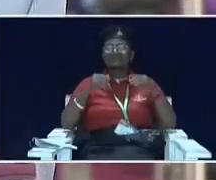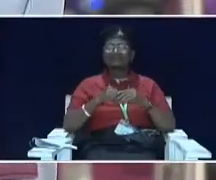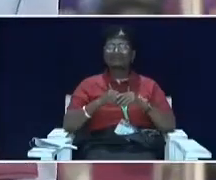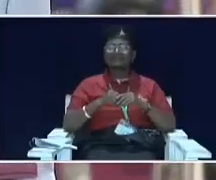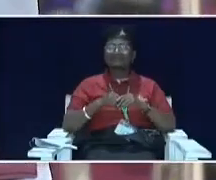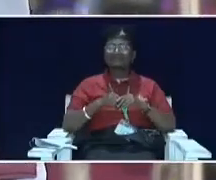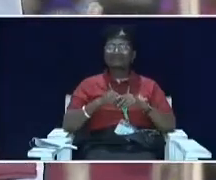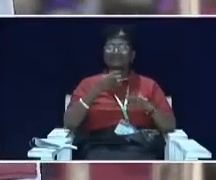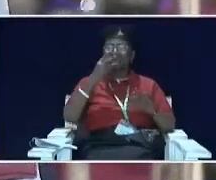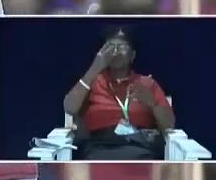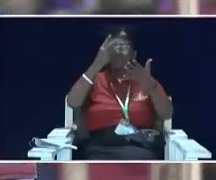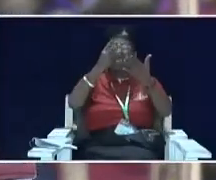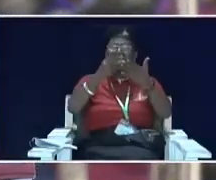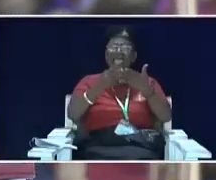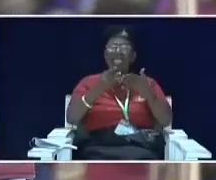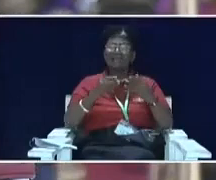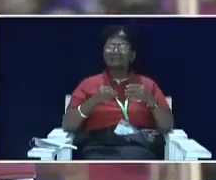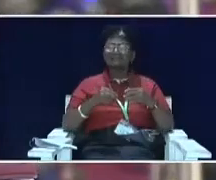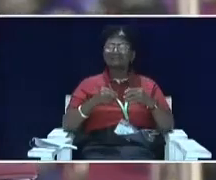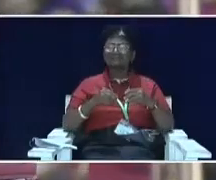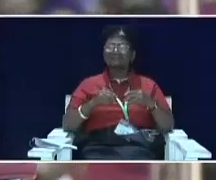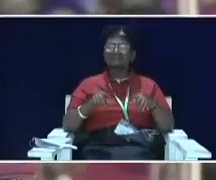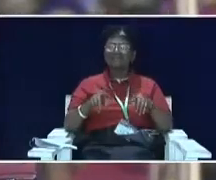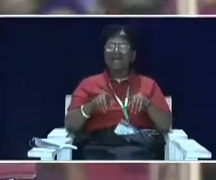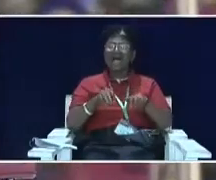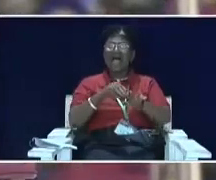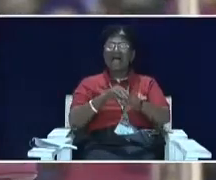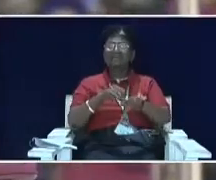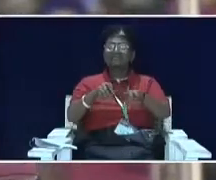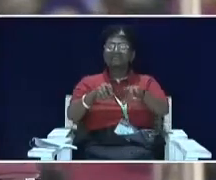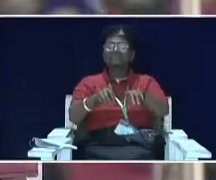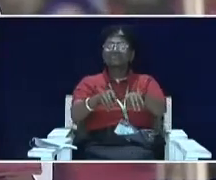Well, at long last,